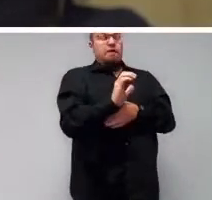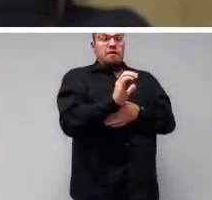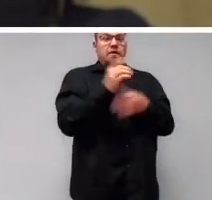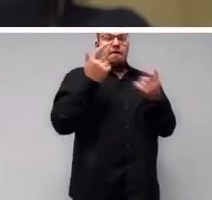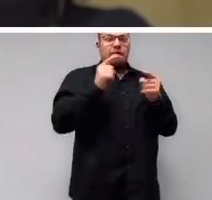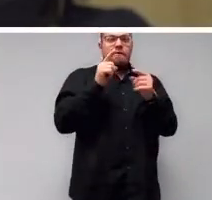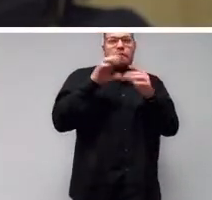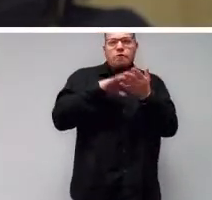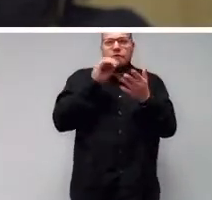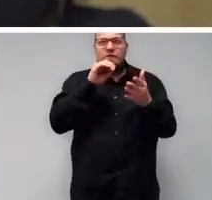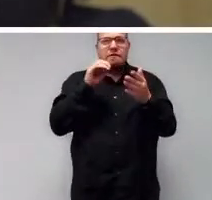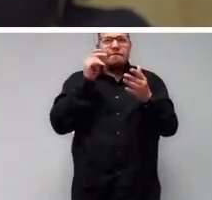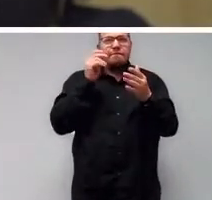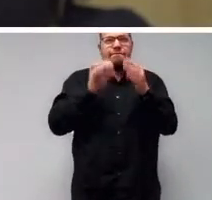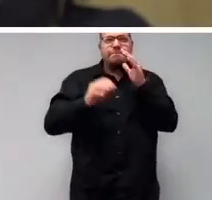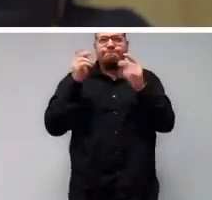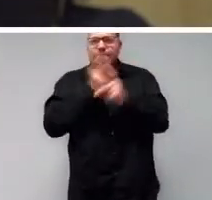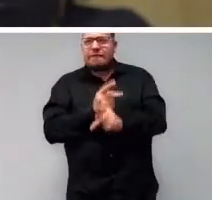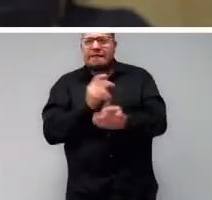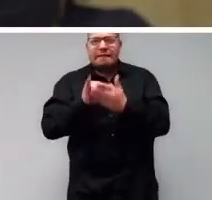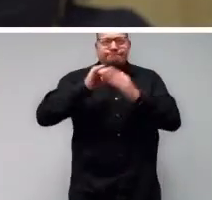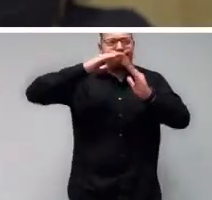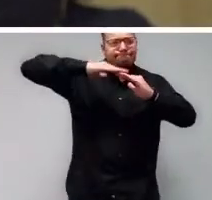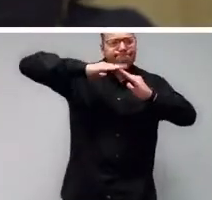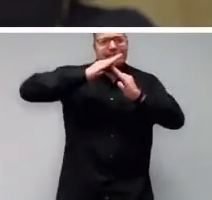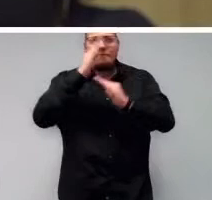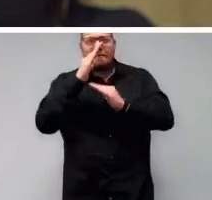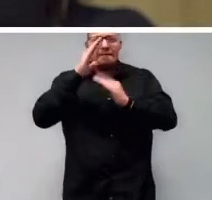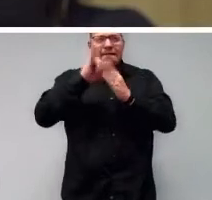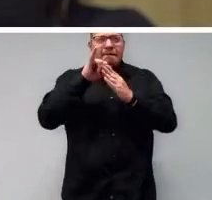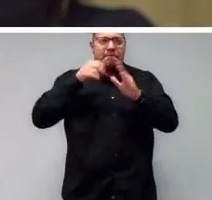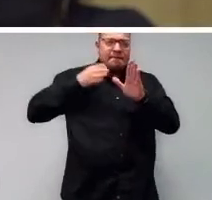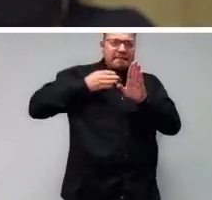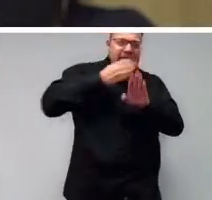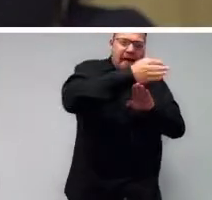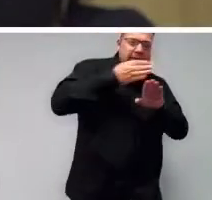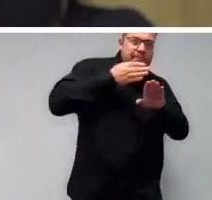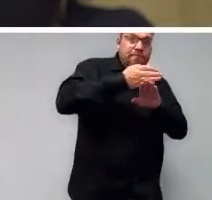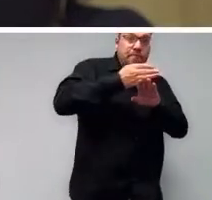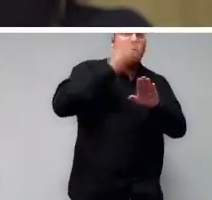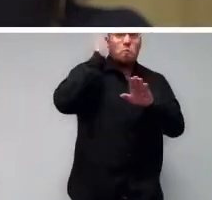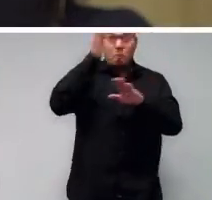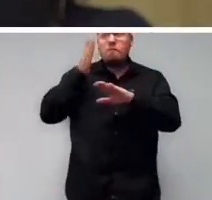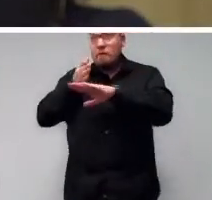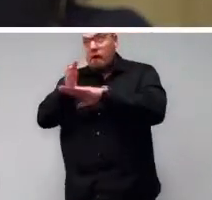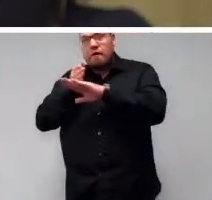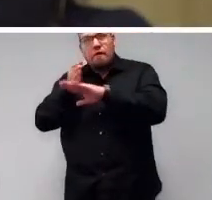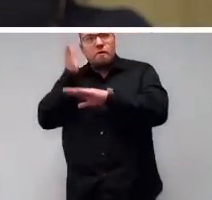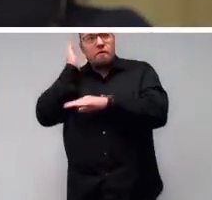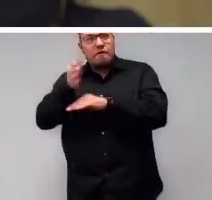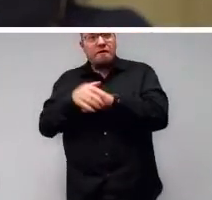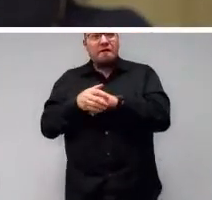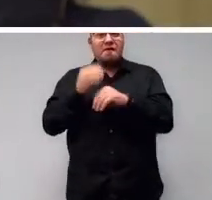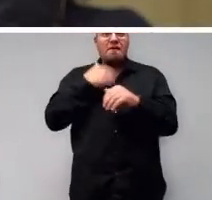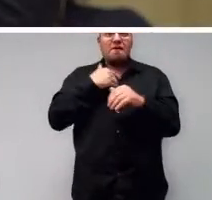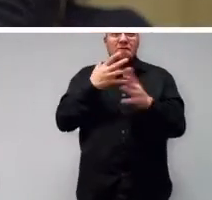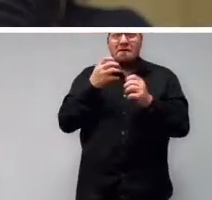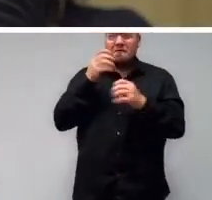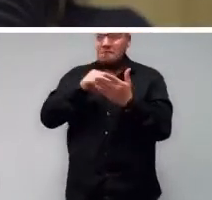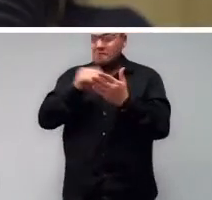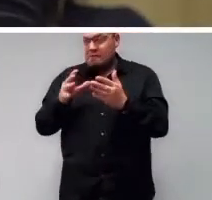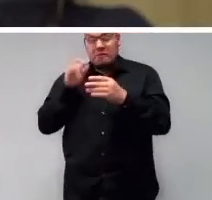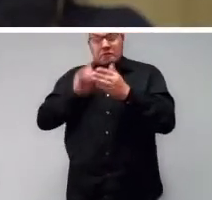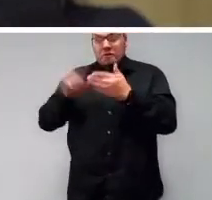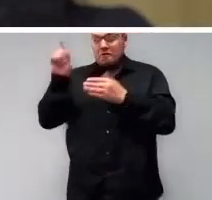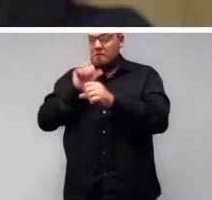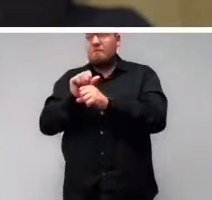calculate the angle at which a board needs to be cut, it's because you're about to make some roof rafters. And I remember begging students in math class to check their work, and they were like, no,